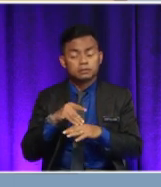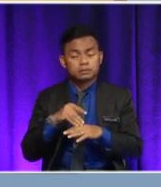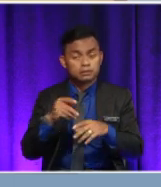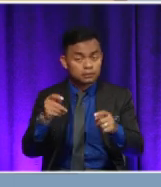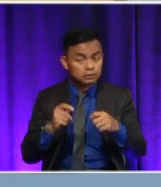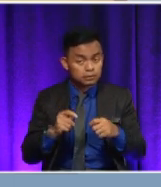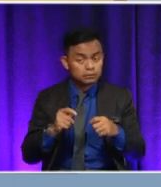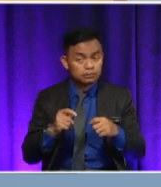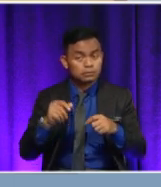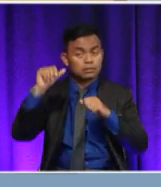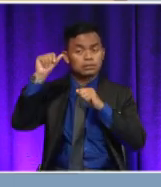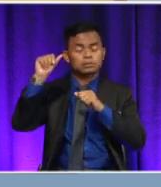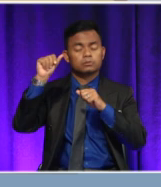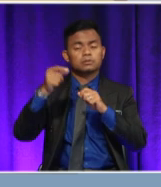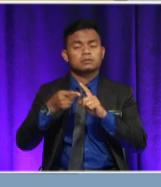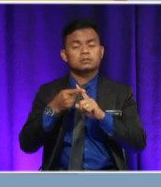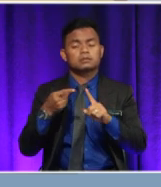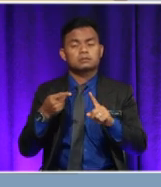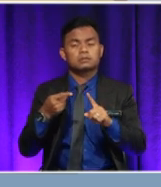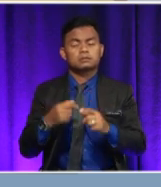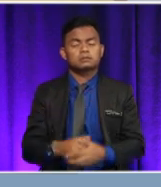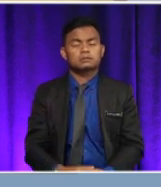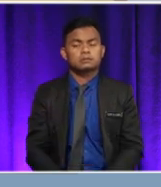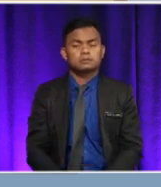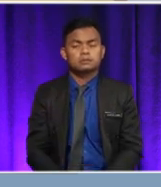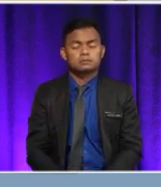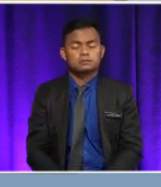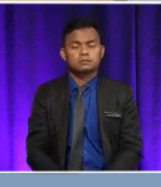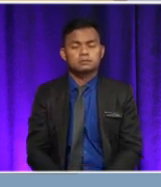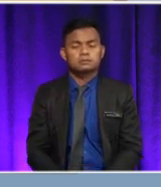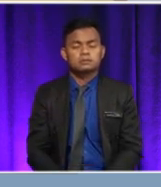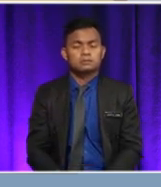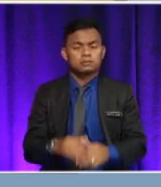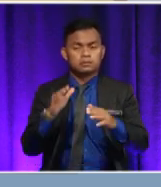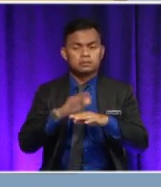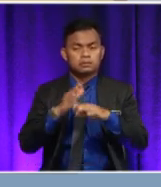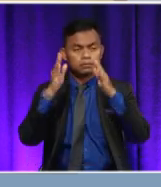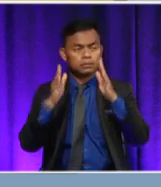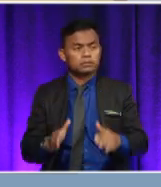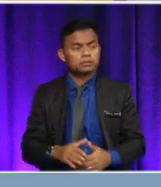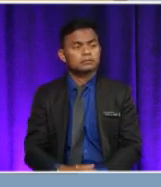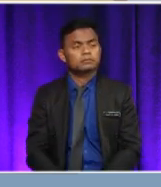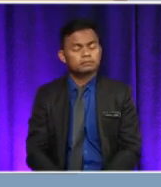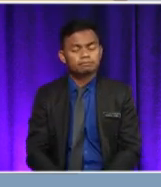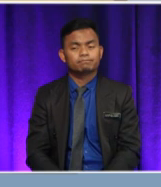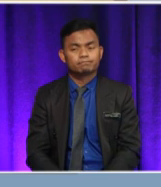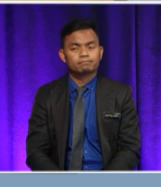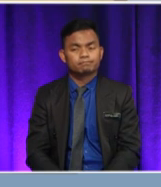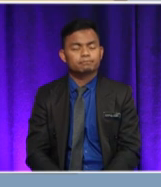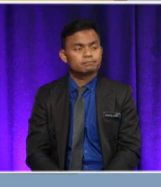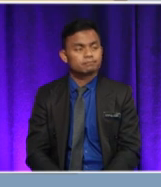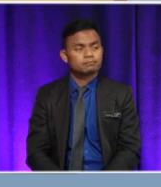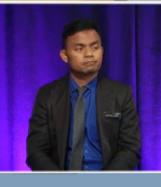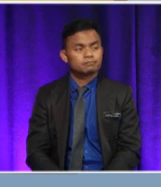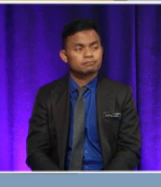in 1973, in National Women's Hall of Fame. Wow. That's impressive. So you